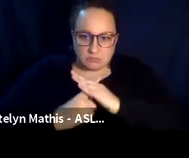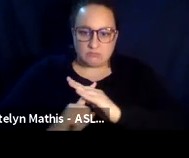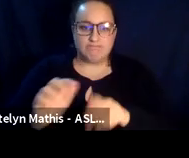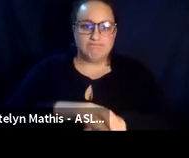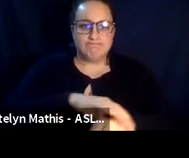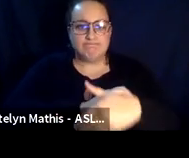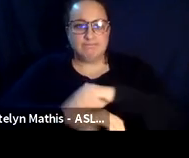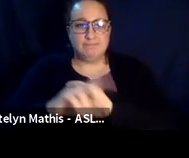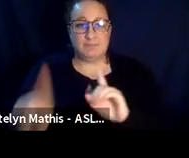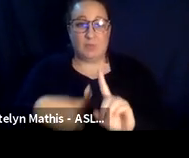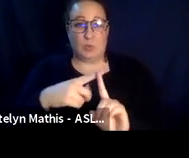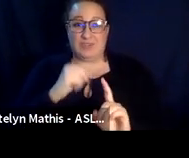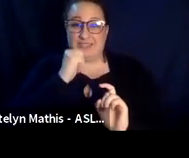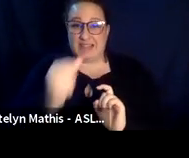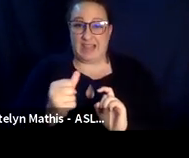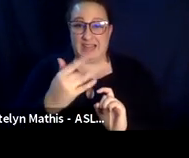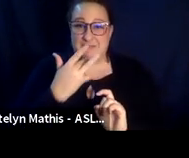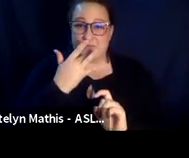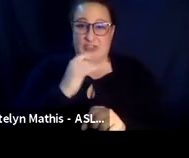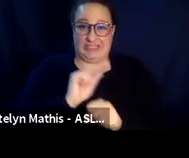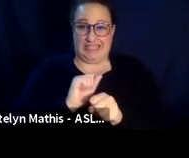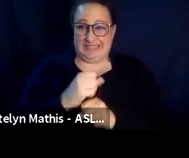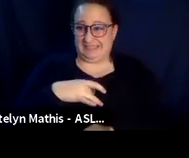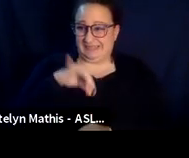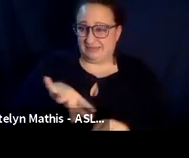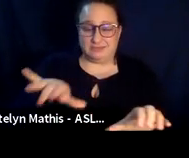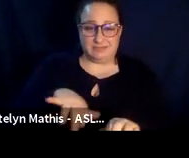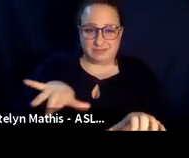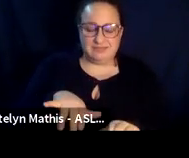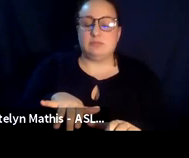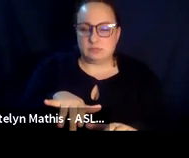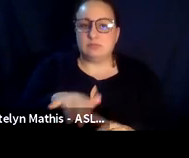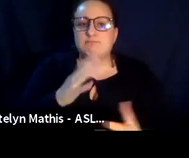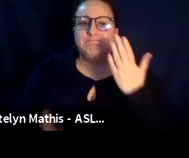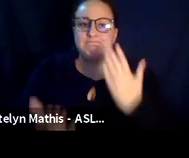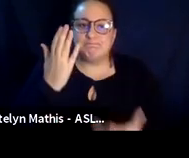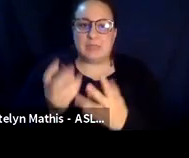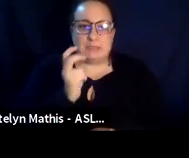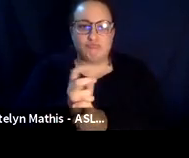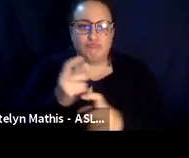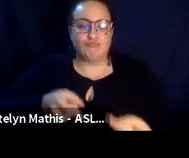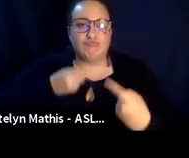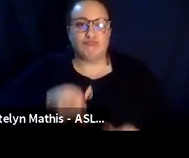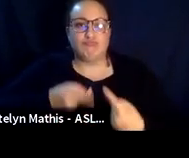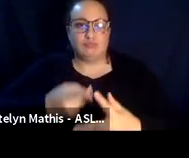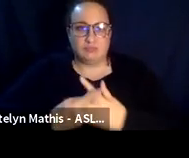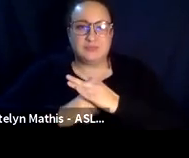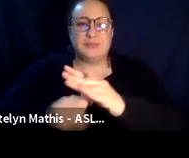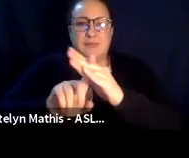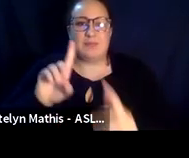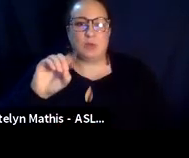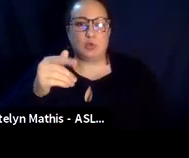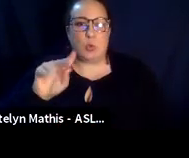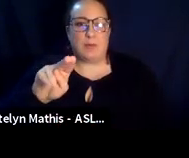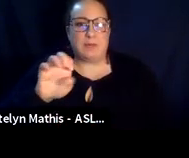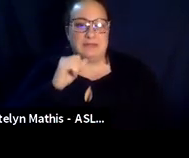a preferred task, then they might have difficulty initiating because they don't have the dopamine and the